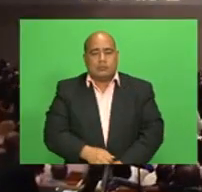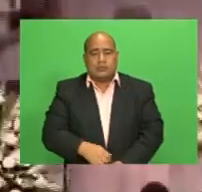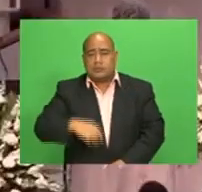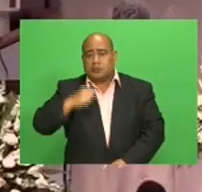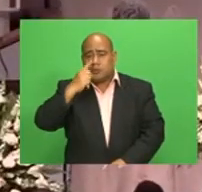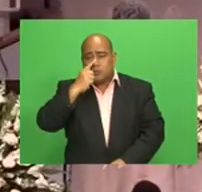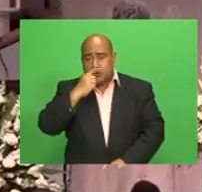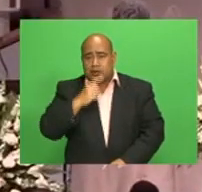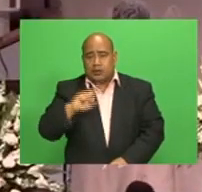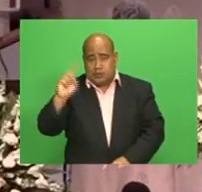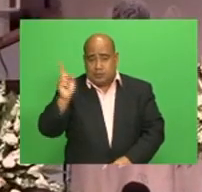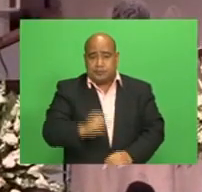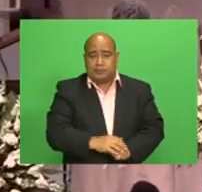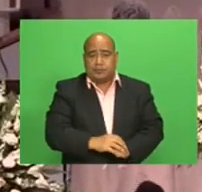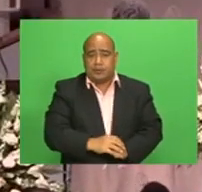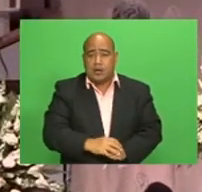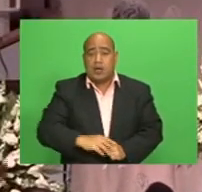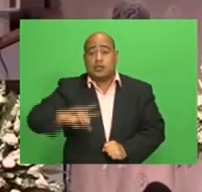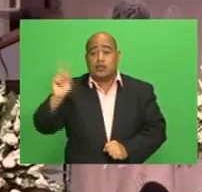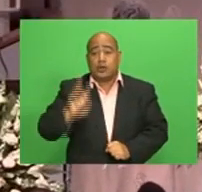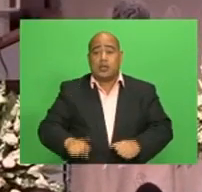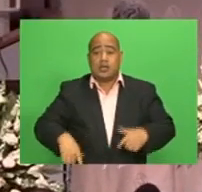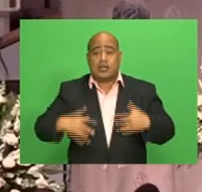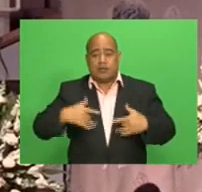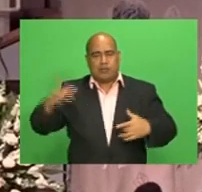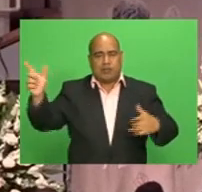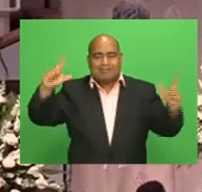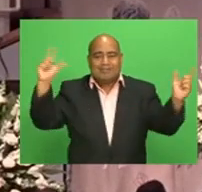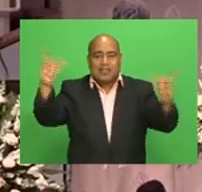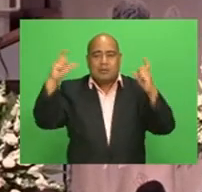life that was celebrated.